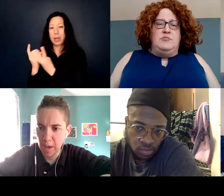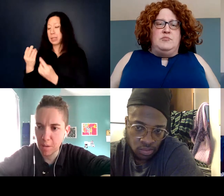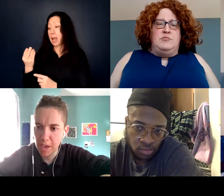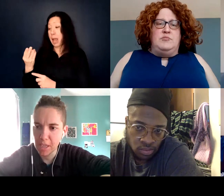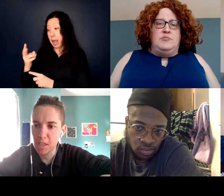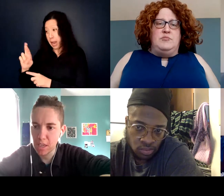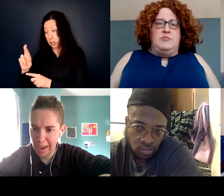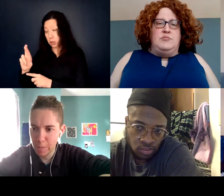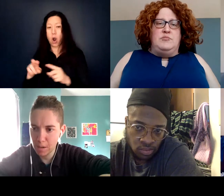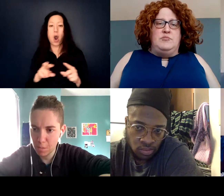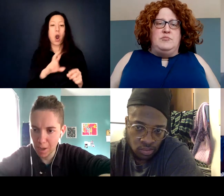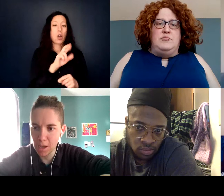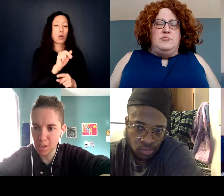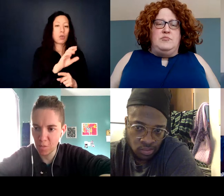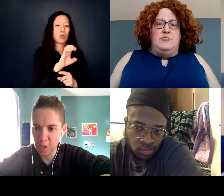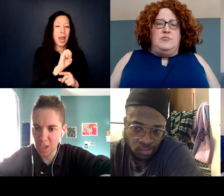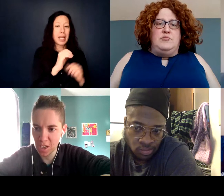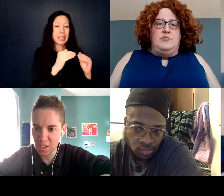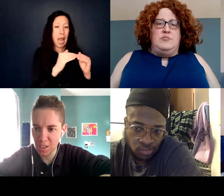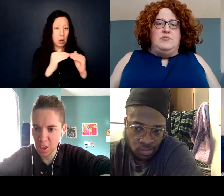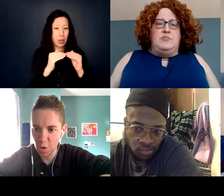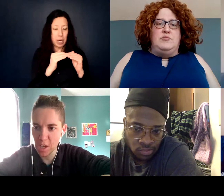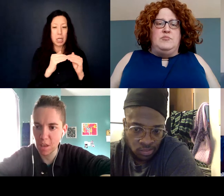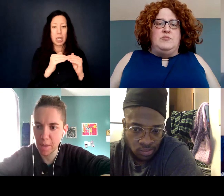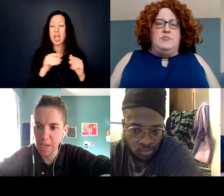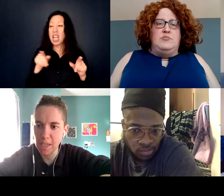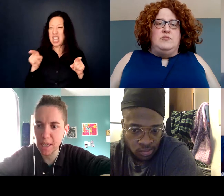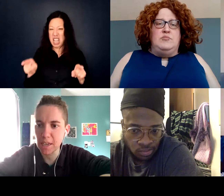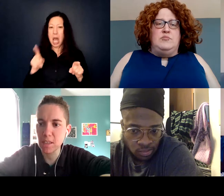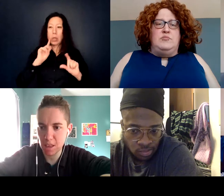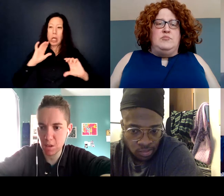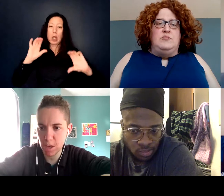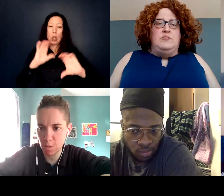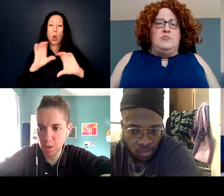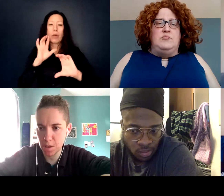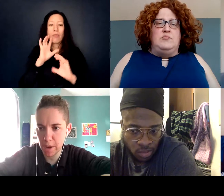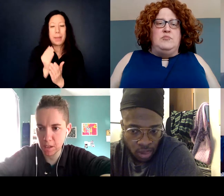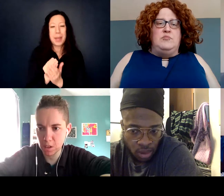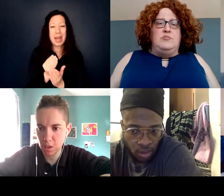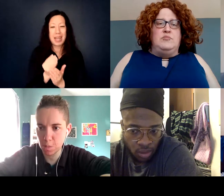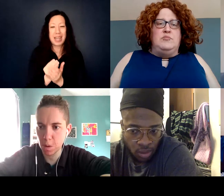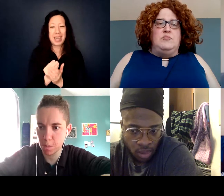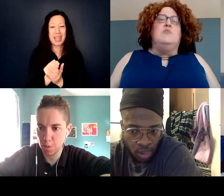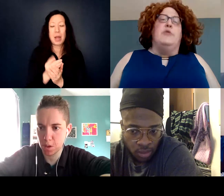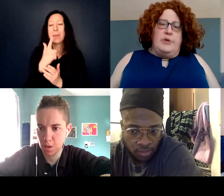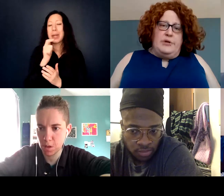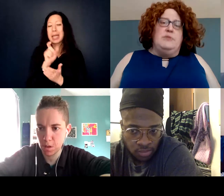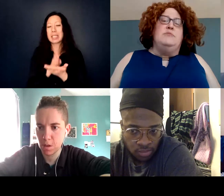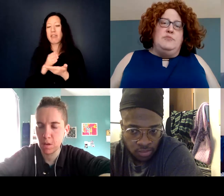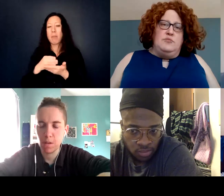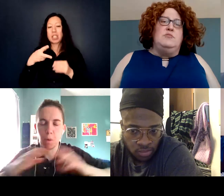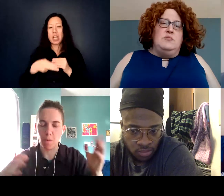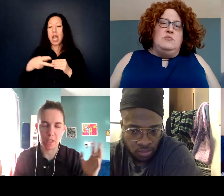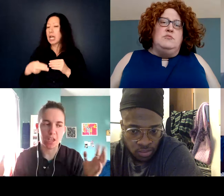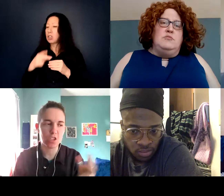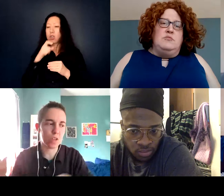money to figure out how to make this happen. Because of budget cuts, there isn't the money set aside the way there was in the past, but both